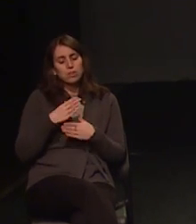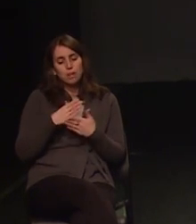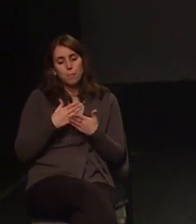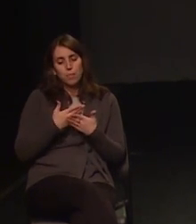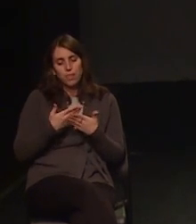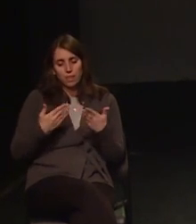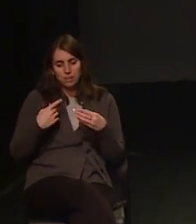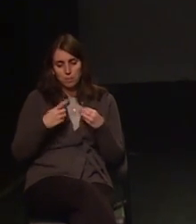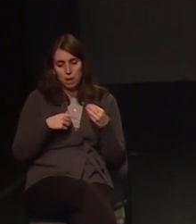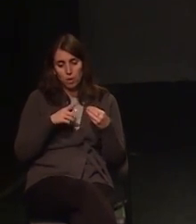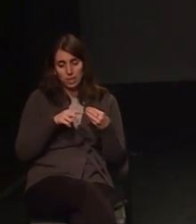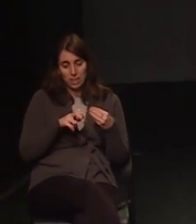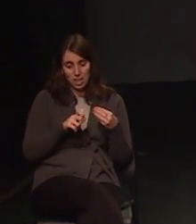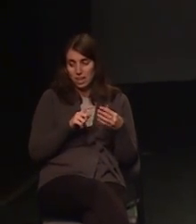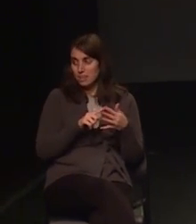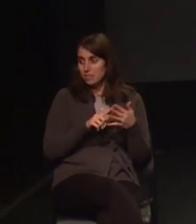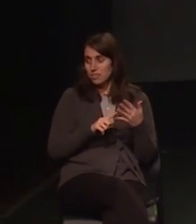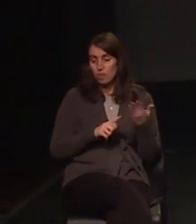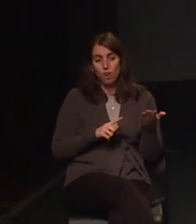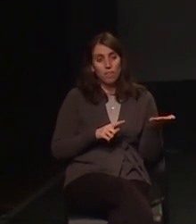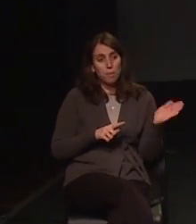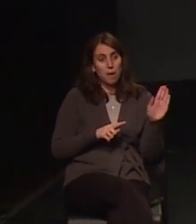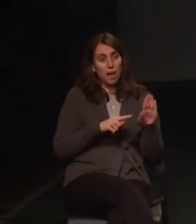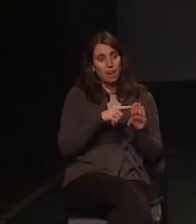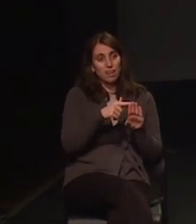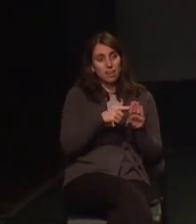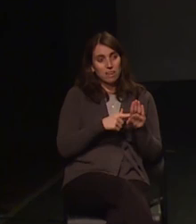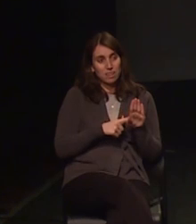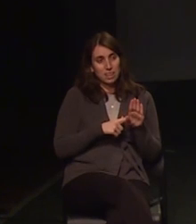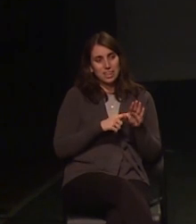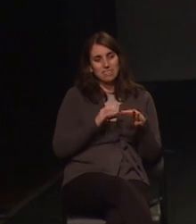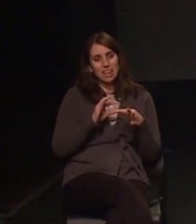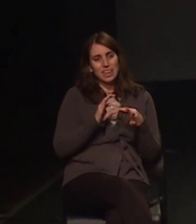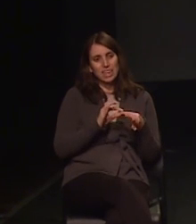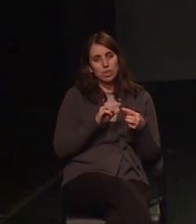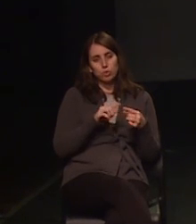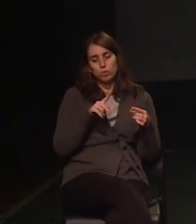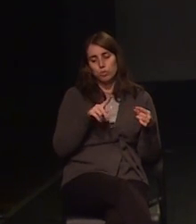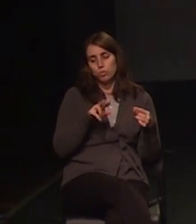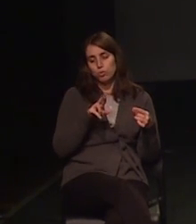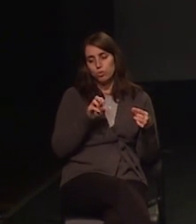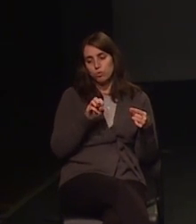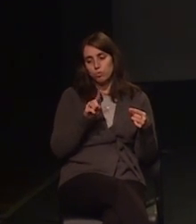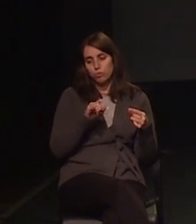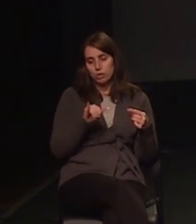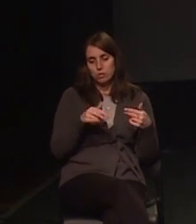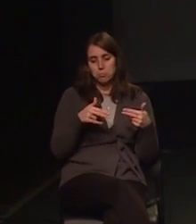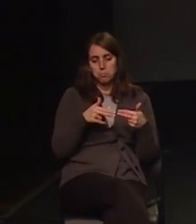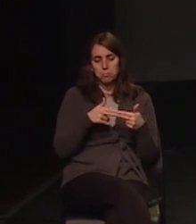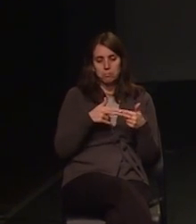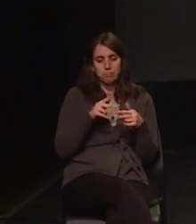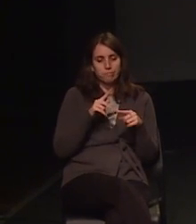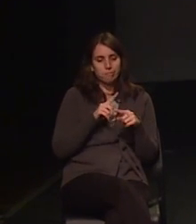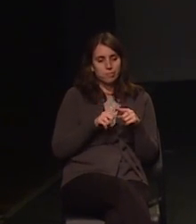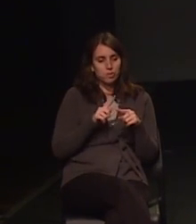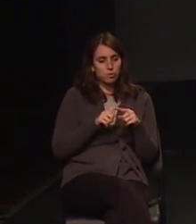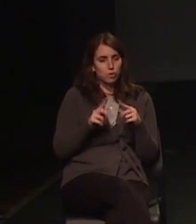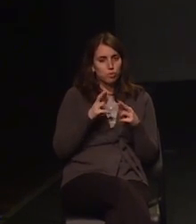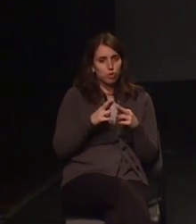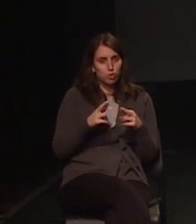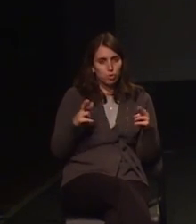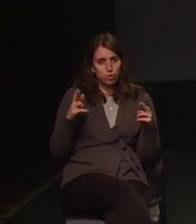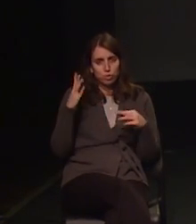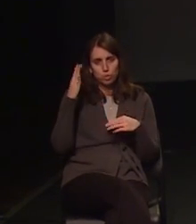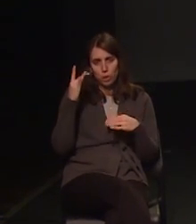of Lane. And on the back is a link to a Prezi that we update regularly with different resources, different questions we're thinking about, because we're looking to really